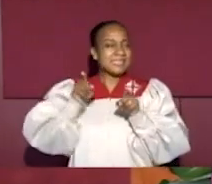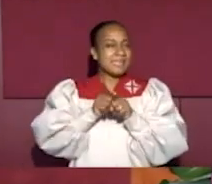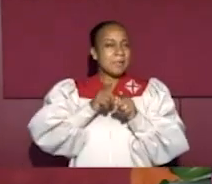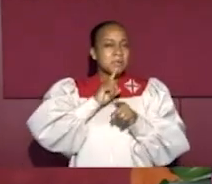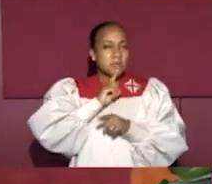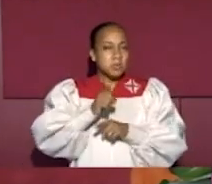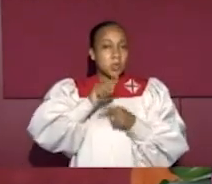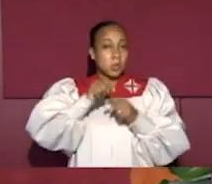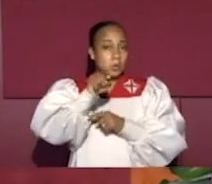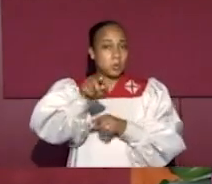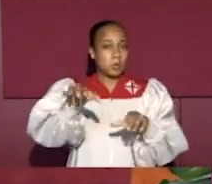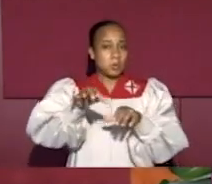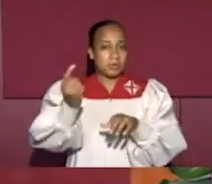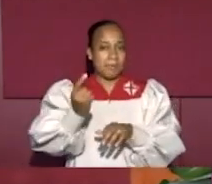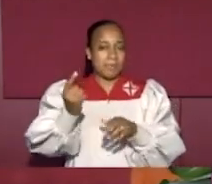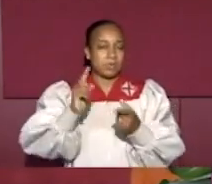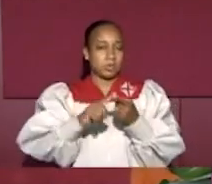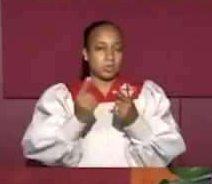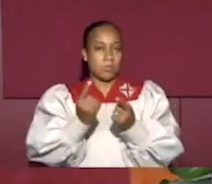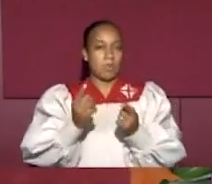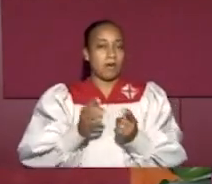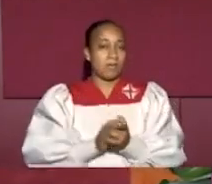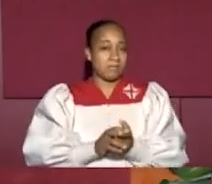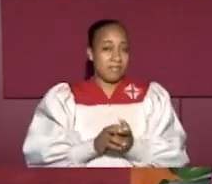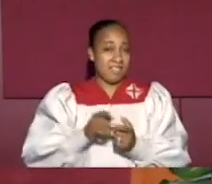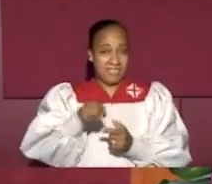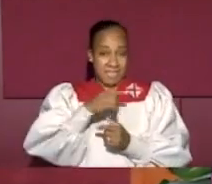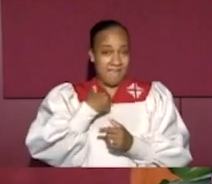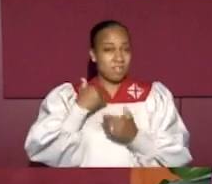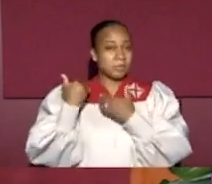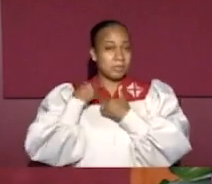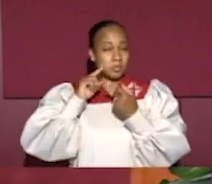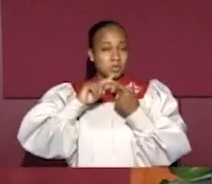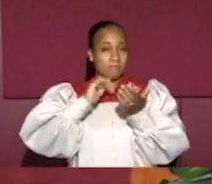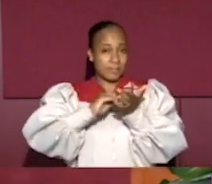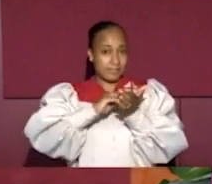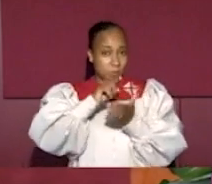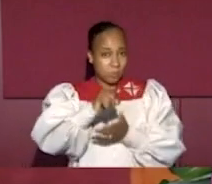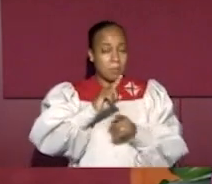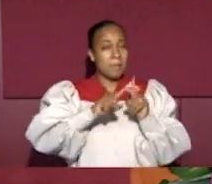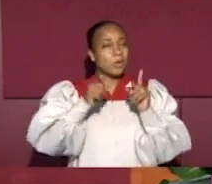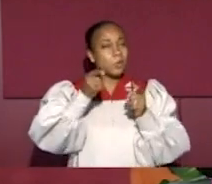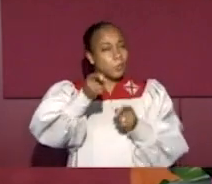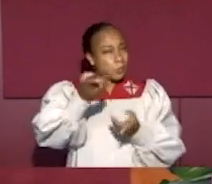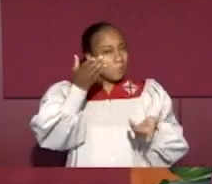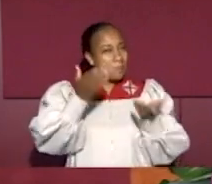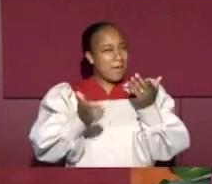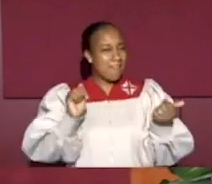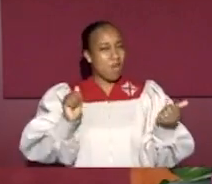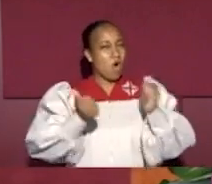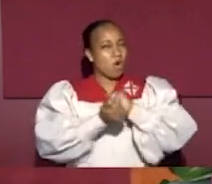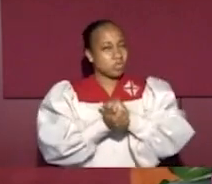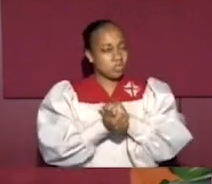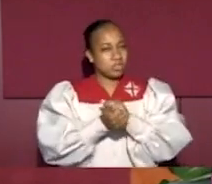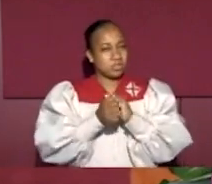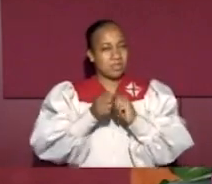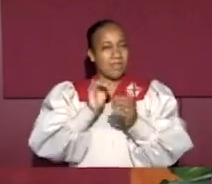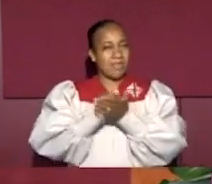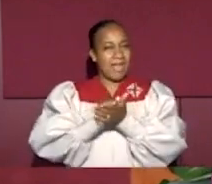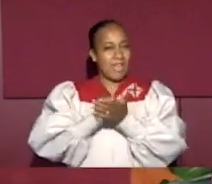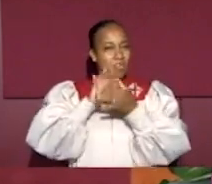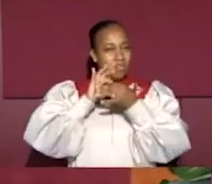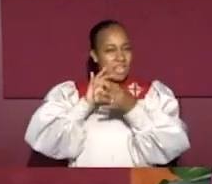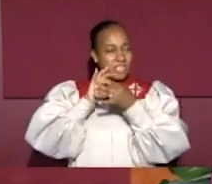something to somebody. They got a responsibility to forgive you, but you may have altered the relationship that you're going